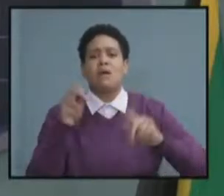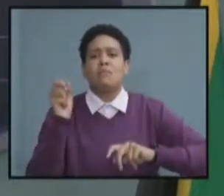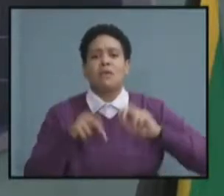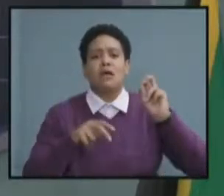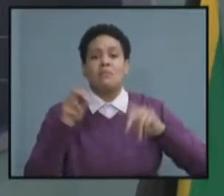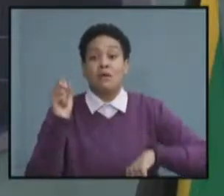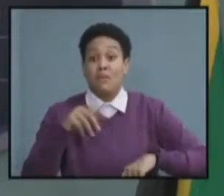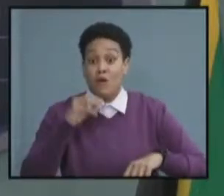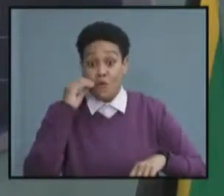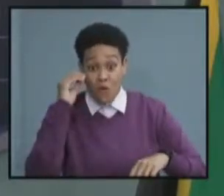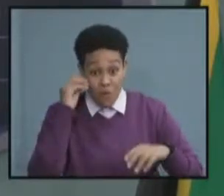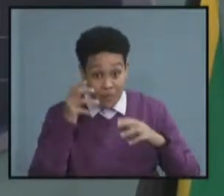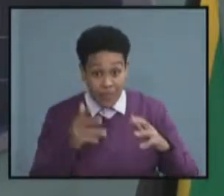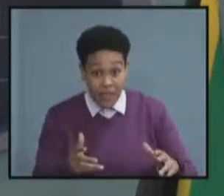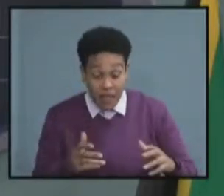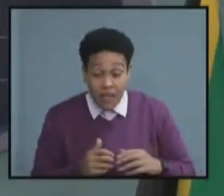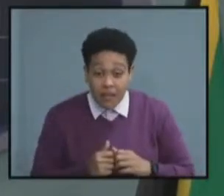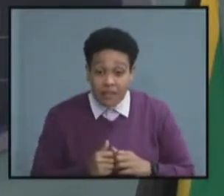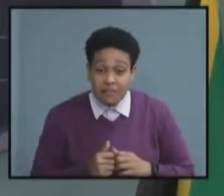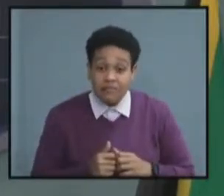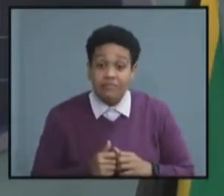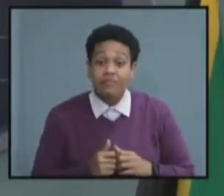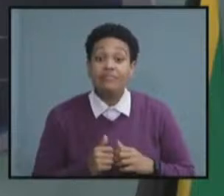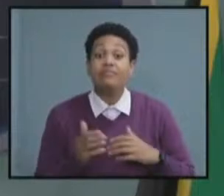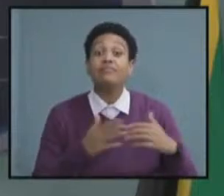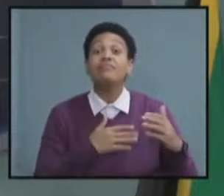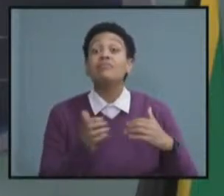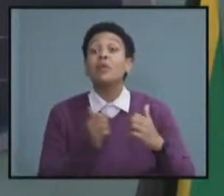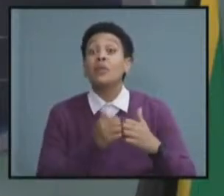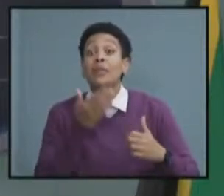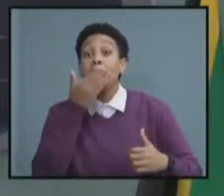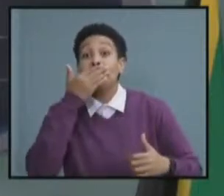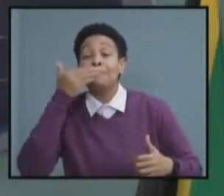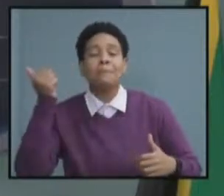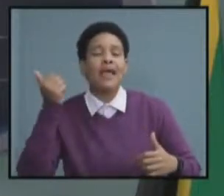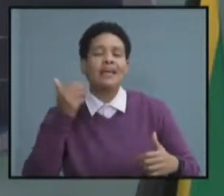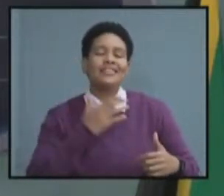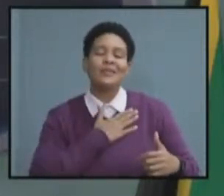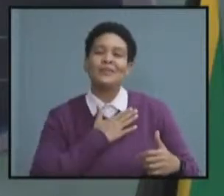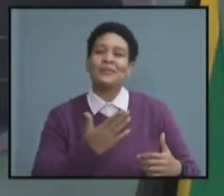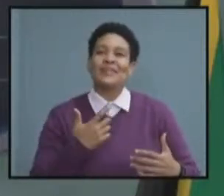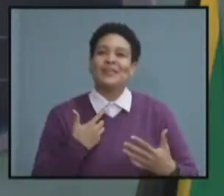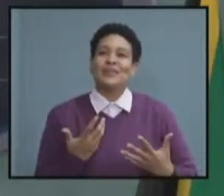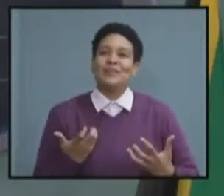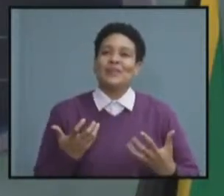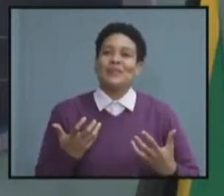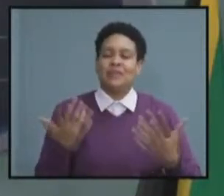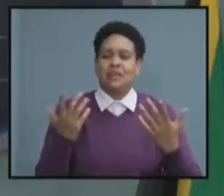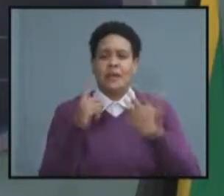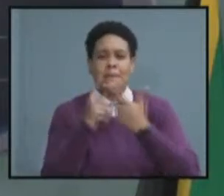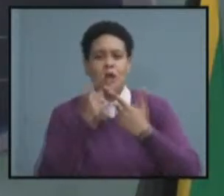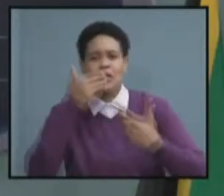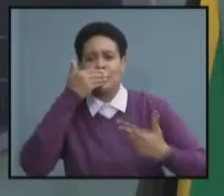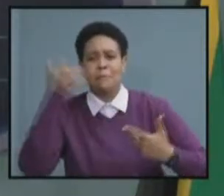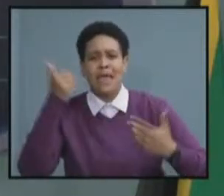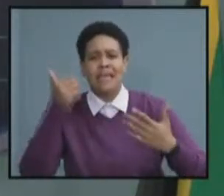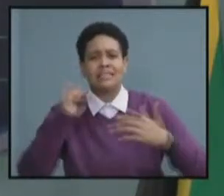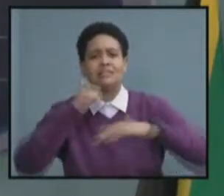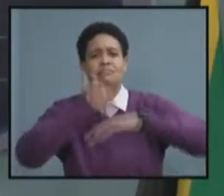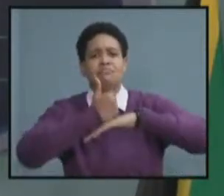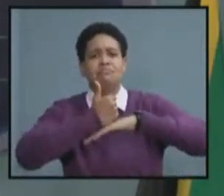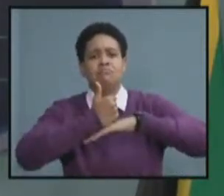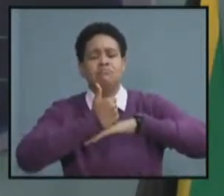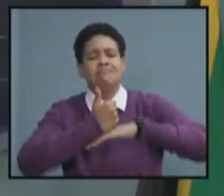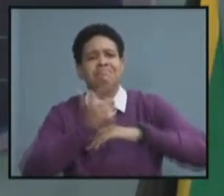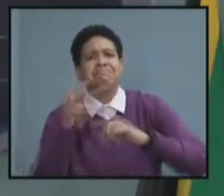even with the best will and the best implementation